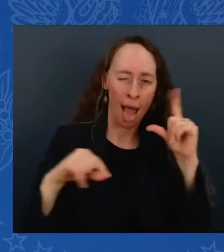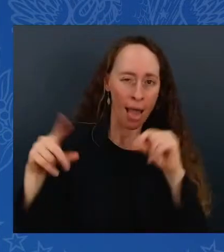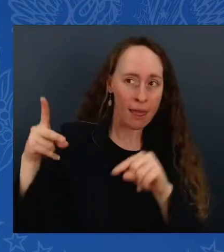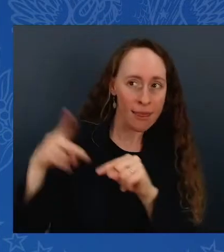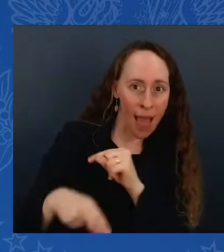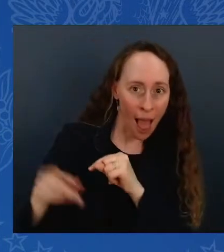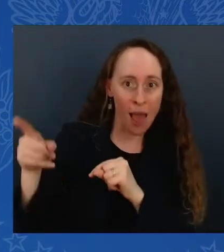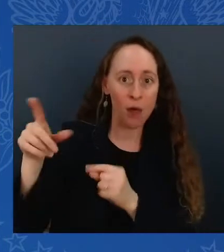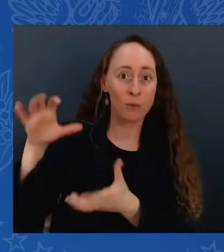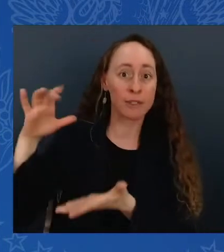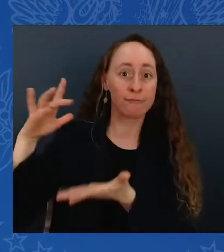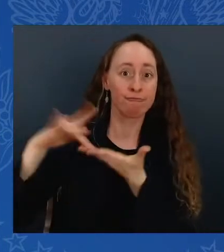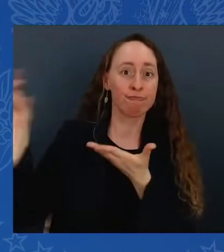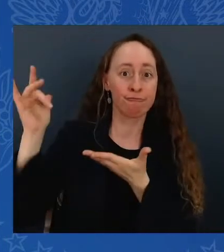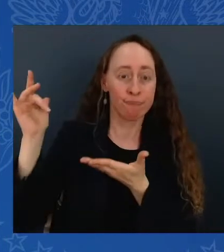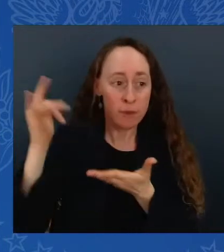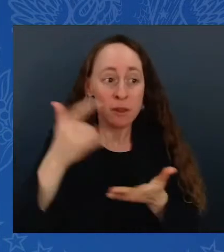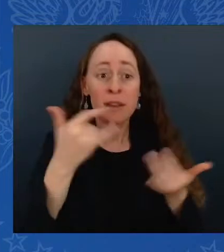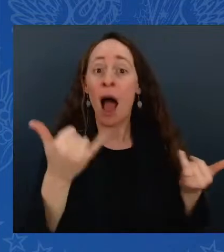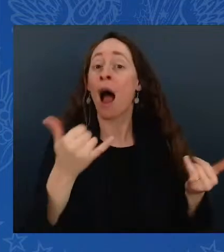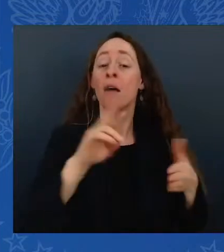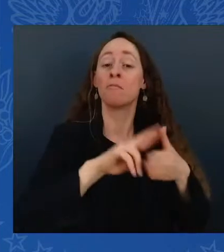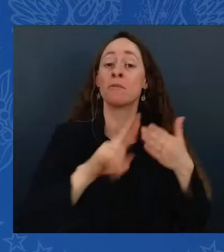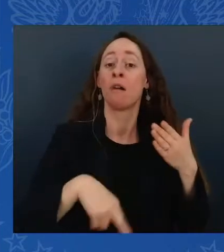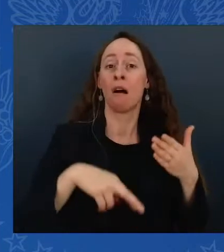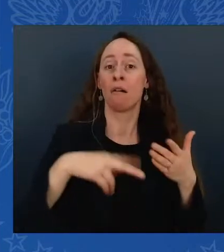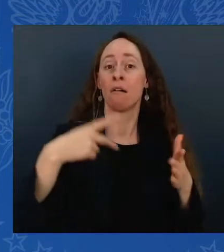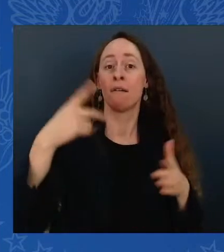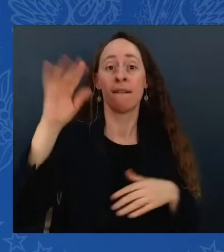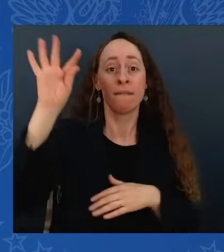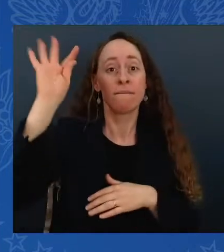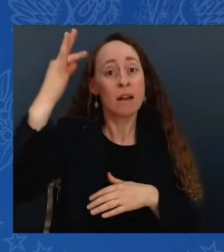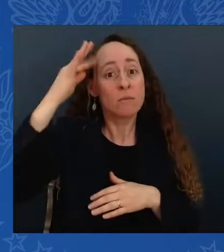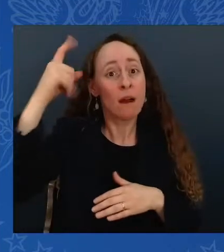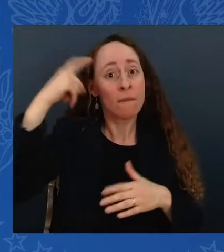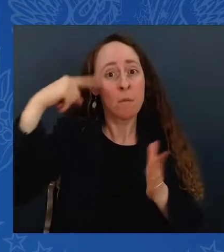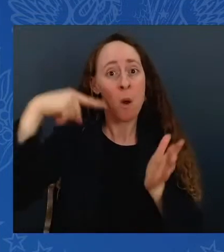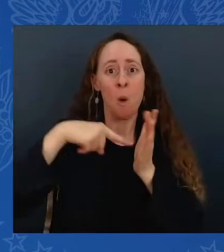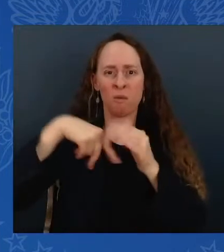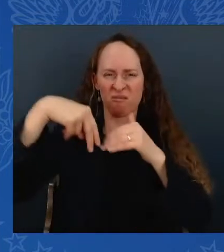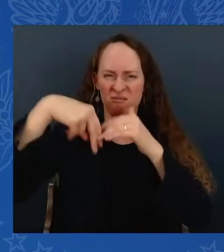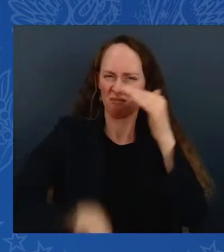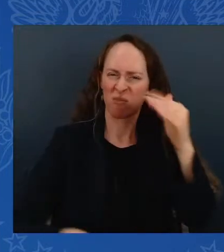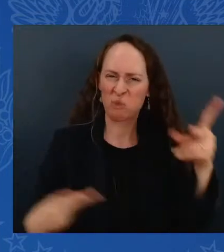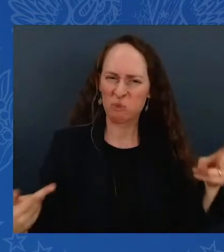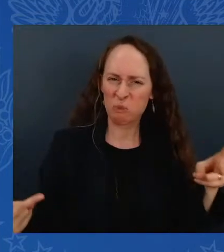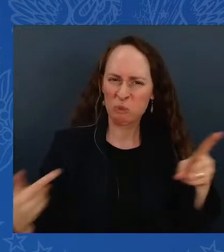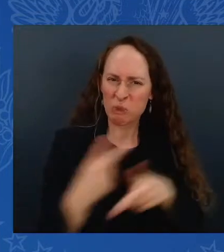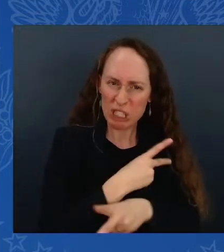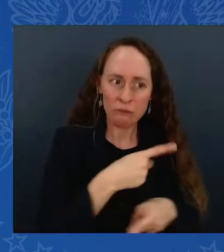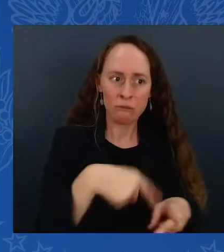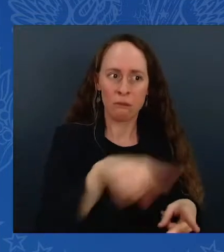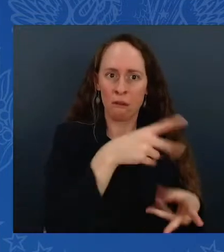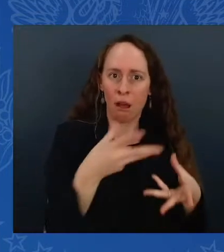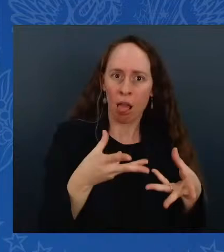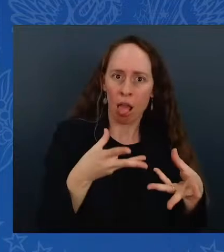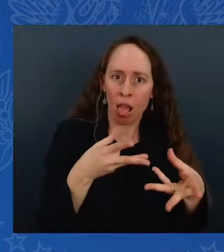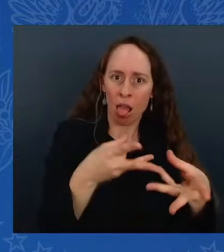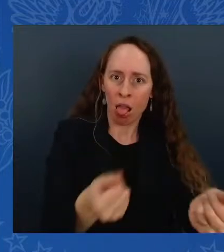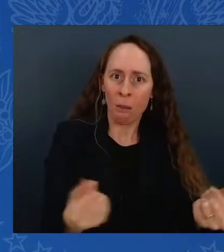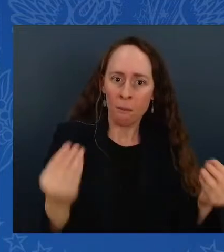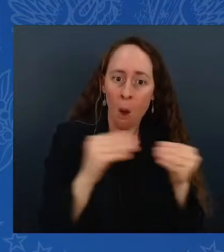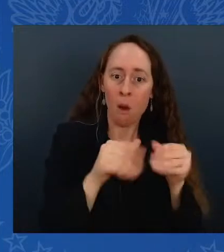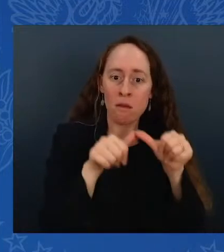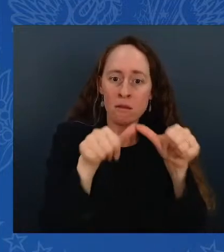other previous presidential term. And the federal deficit went up every single year of his presidency and left office with the largest annual deficit